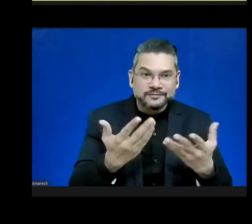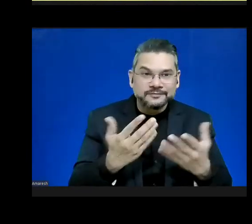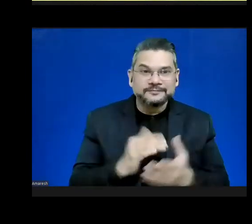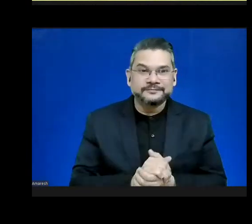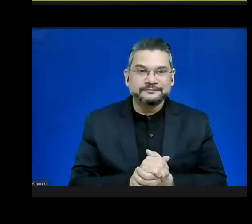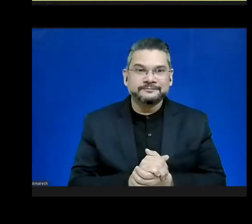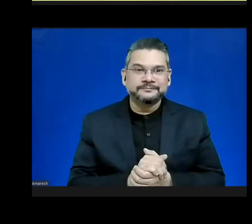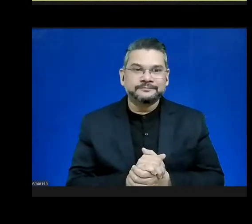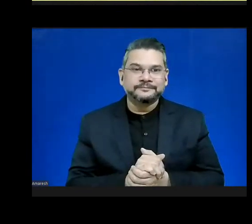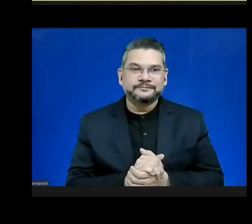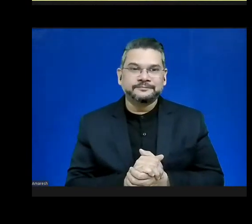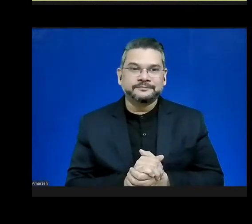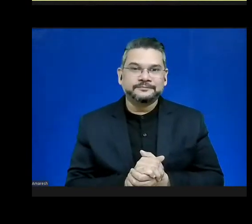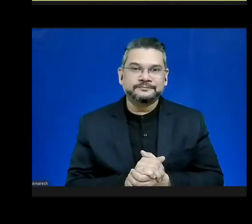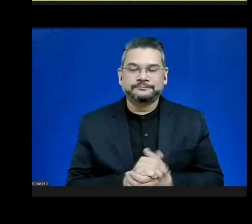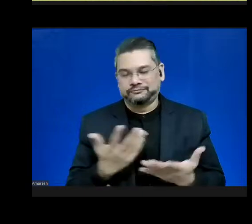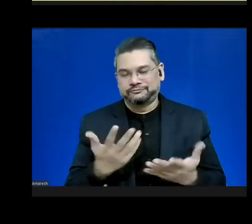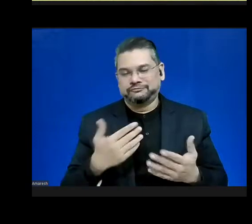more